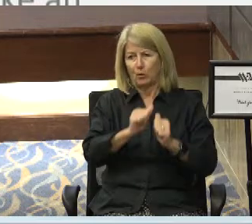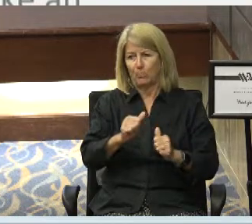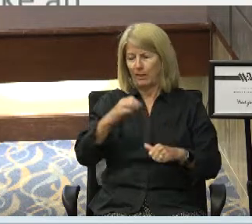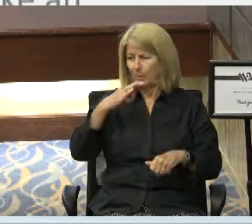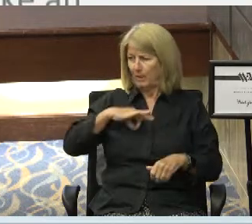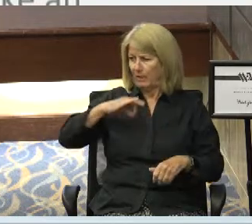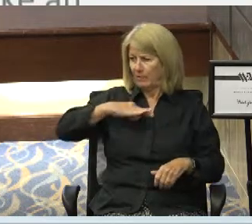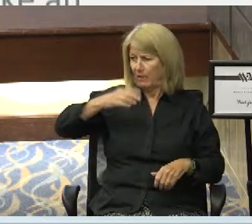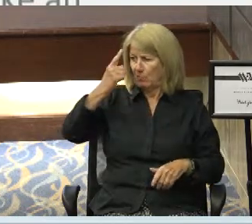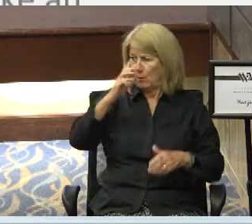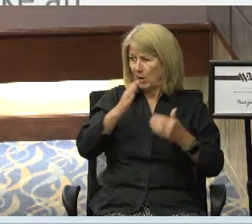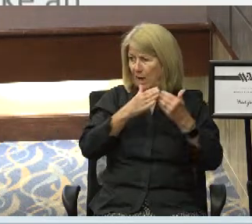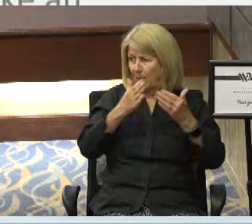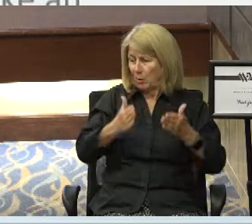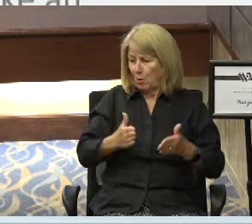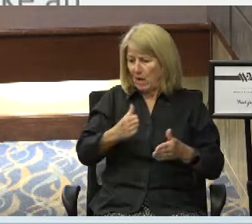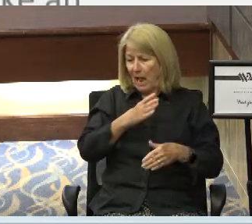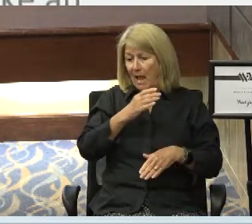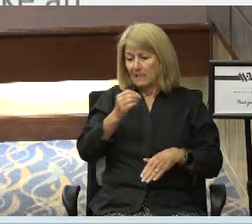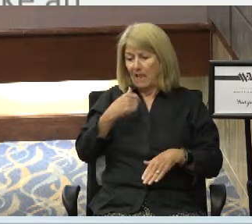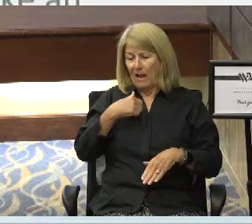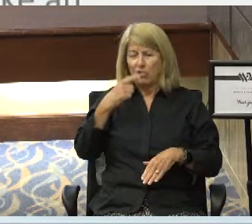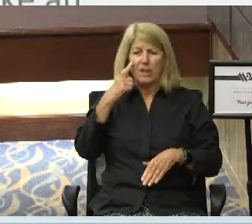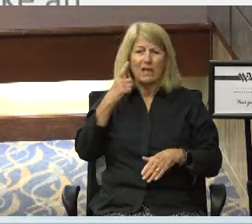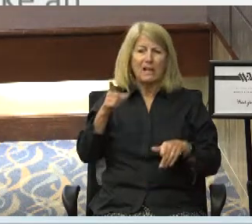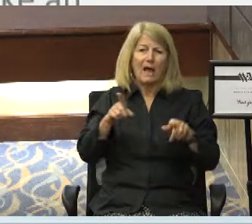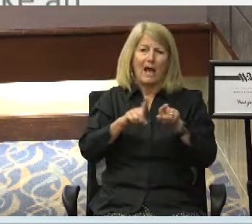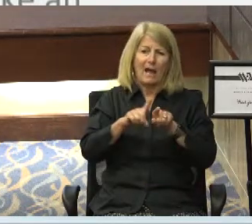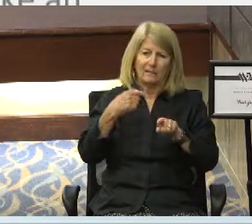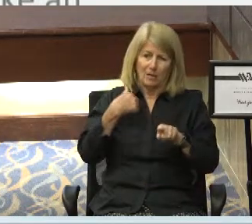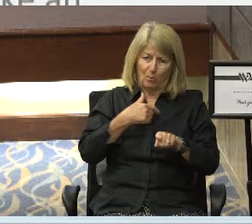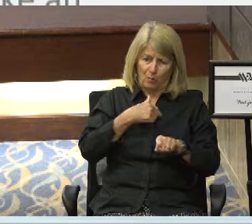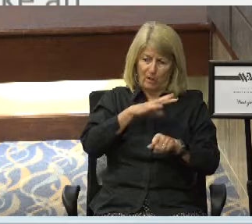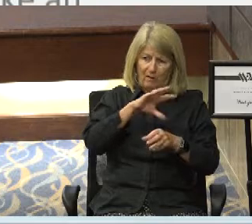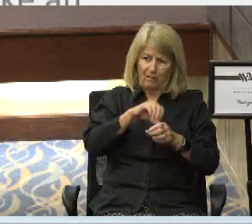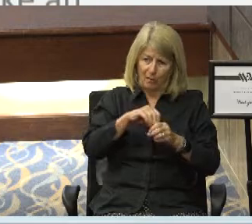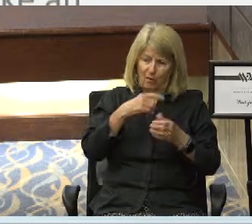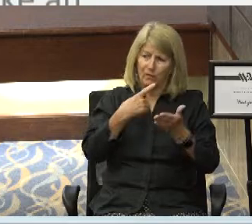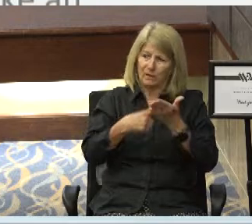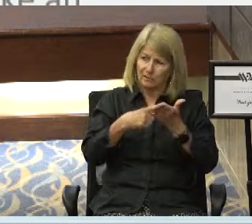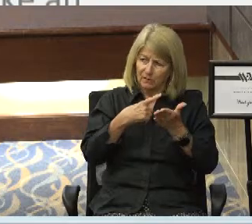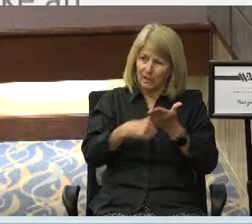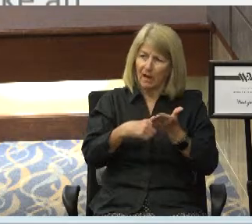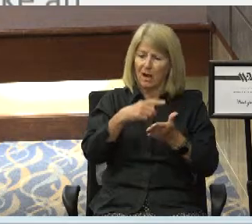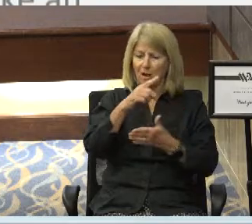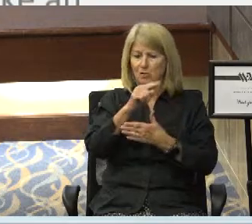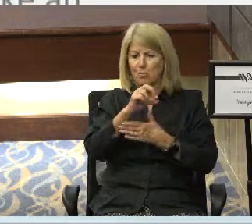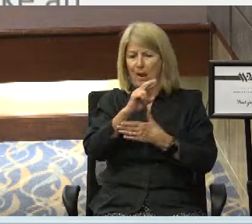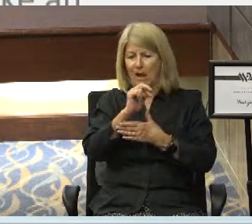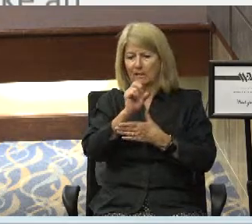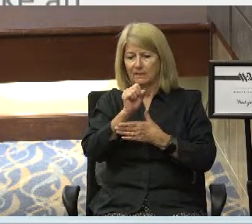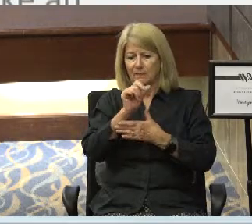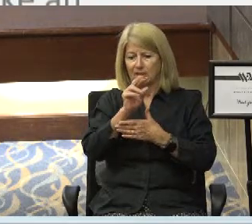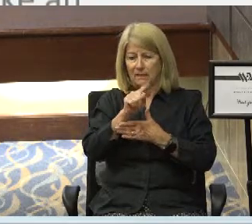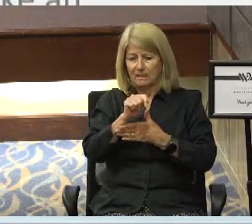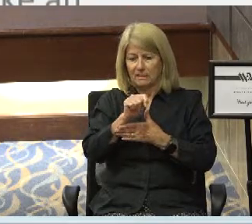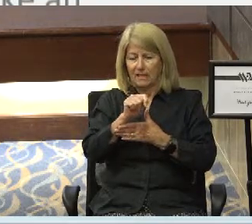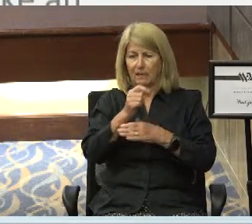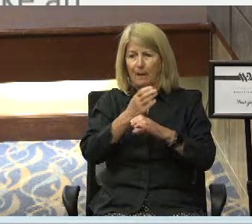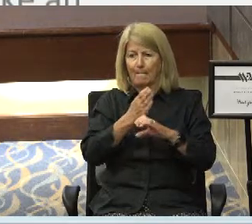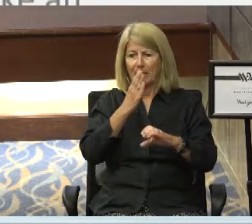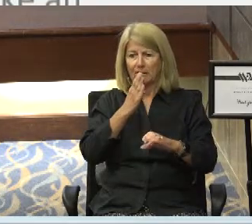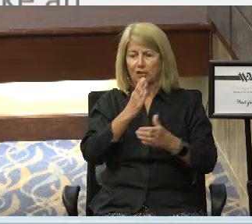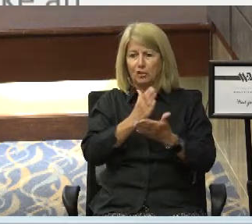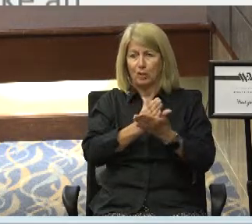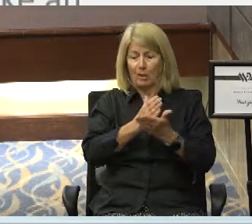was outside of the property lines. And I think as we engage in discussion on transit and bus stops, to me, that is something